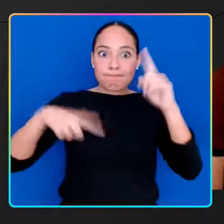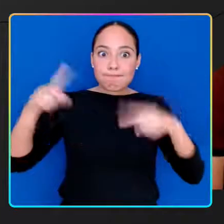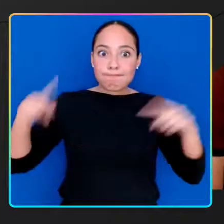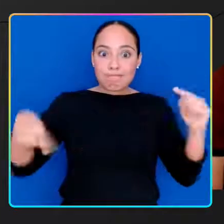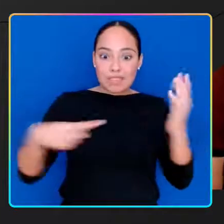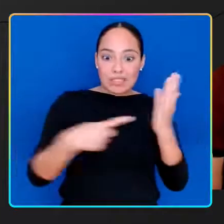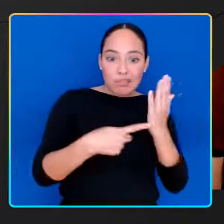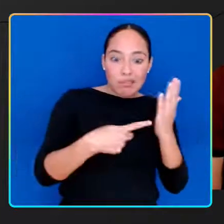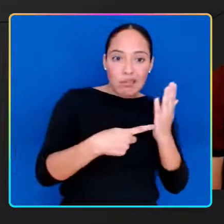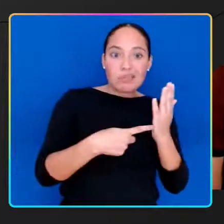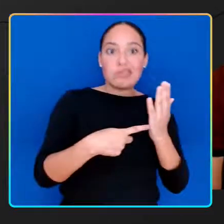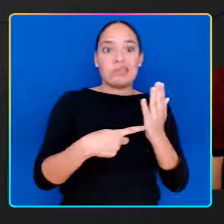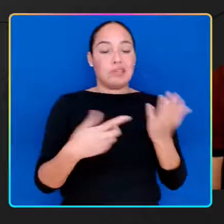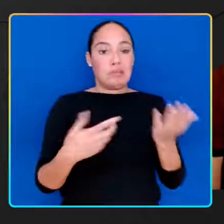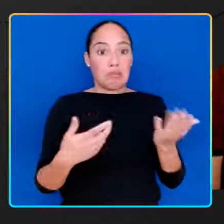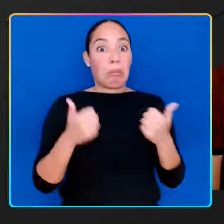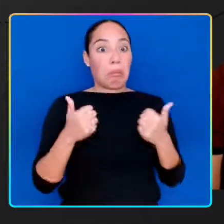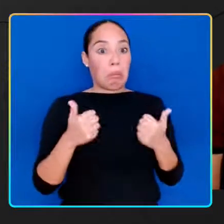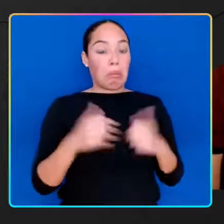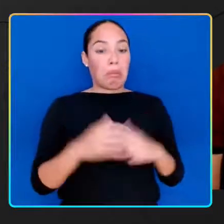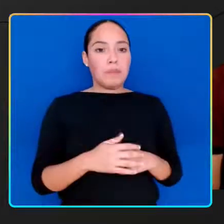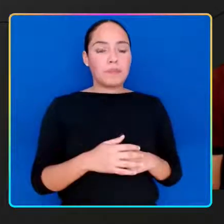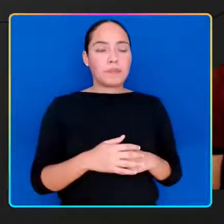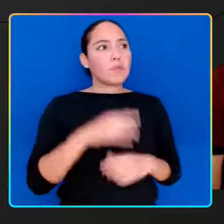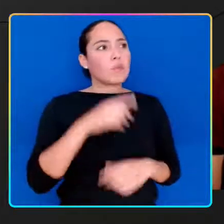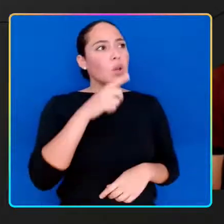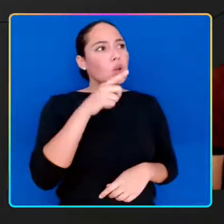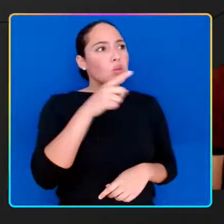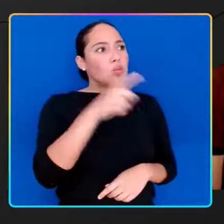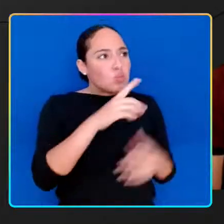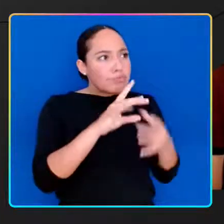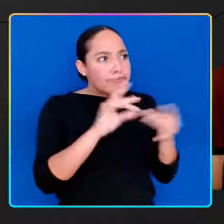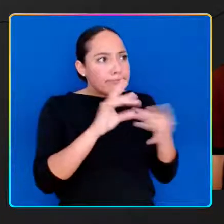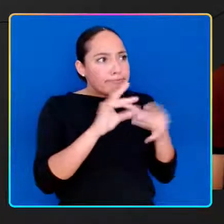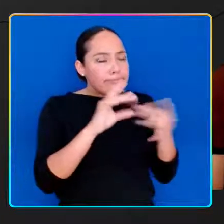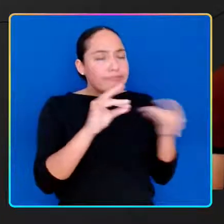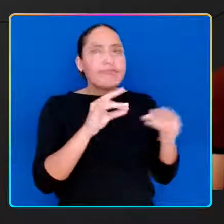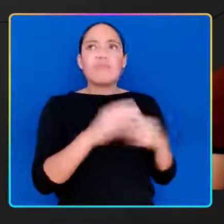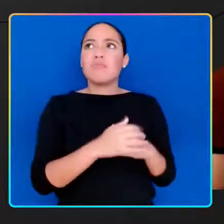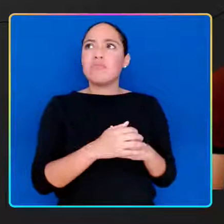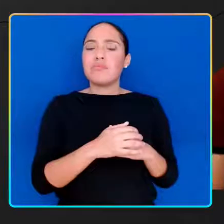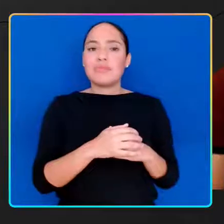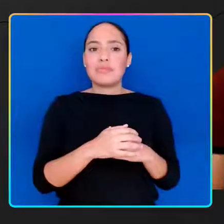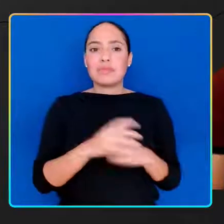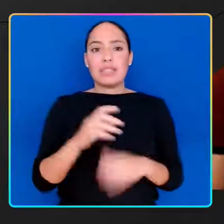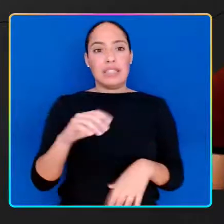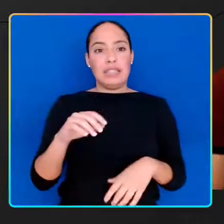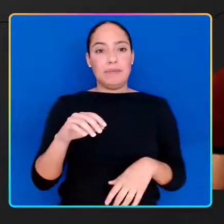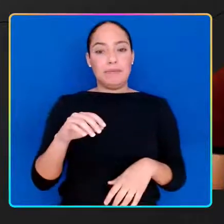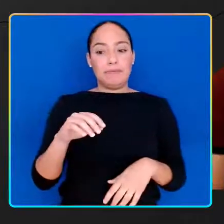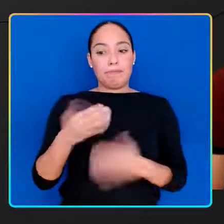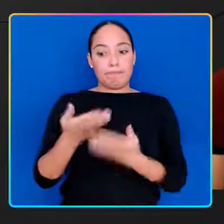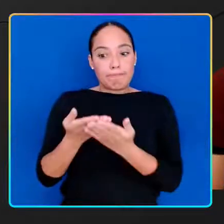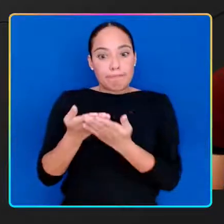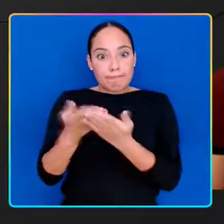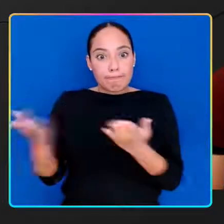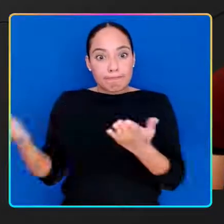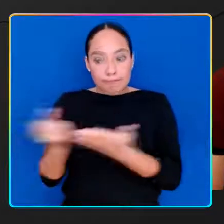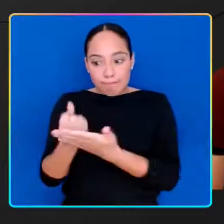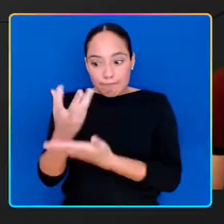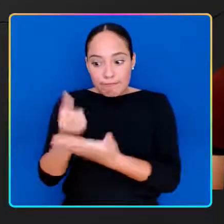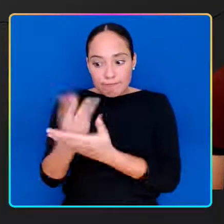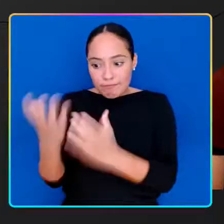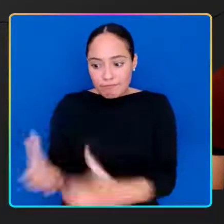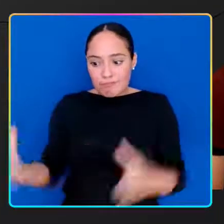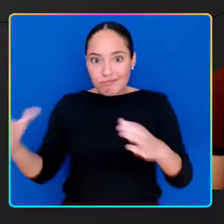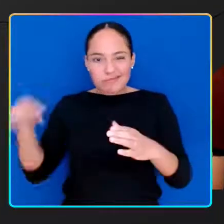You mentioned you work with lots of different types of data, so whether that's video, audio, stuff like that. Is there anything you